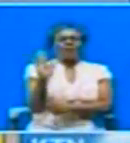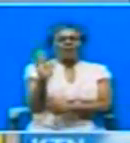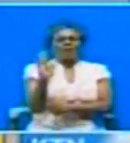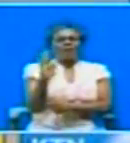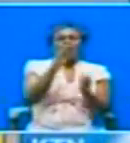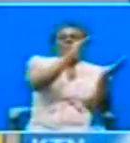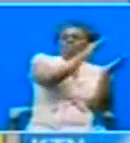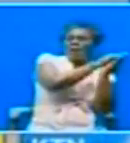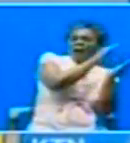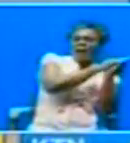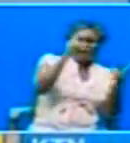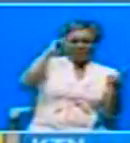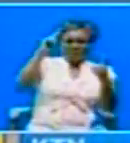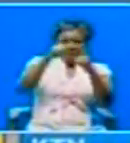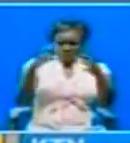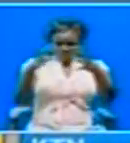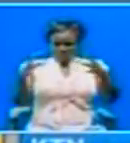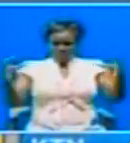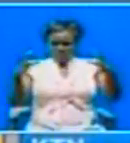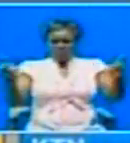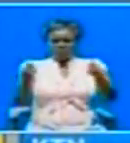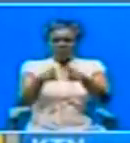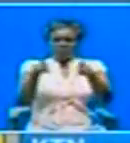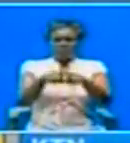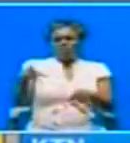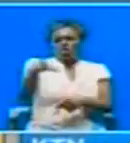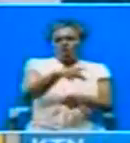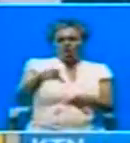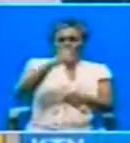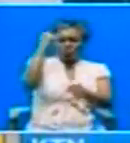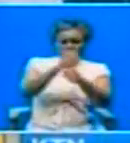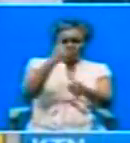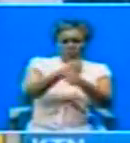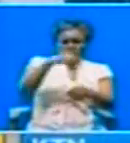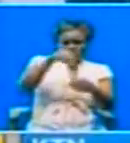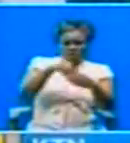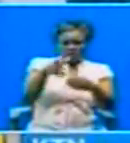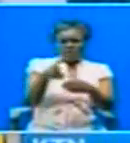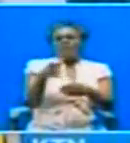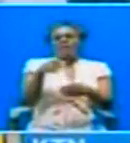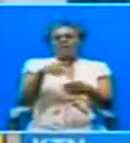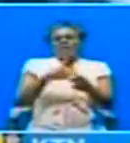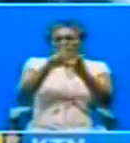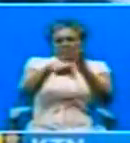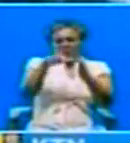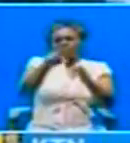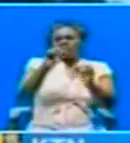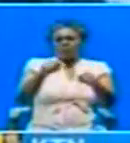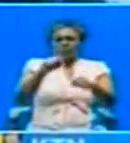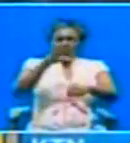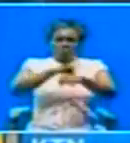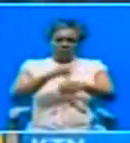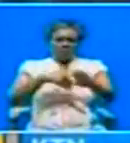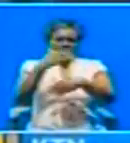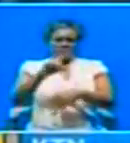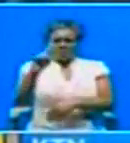The bank will be looking to grow its revenue base and shield its local operation from weathering any aftershocks, the eventuality of a drop in profitability.